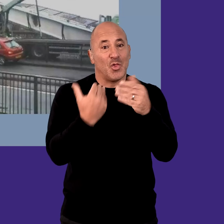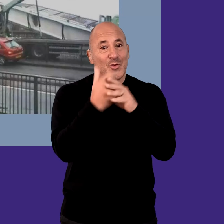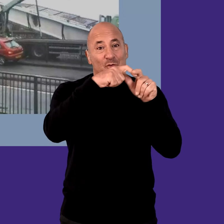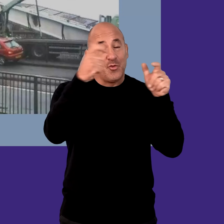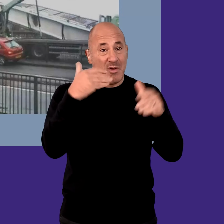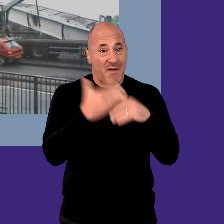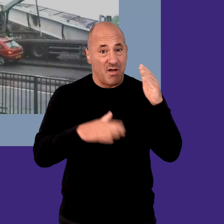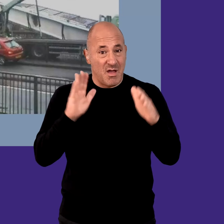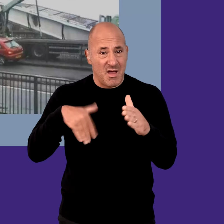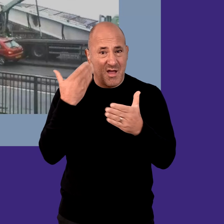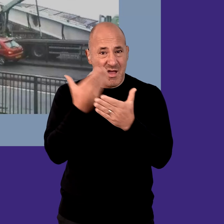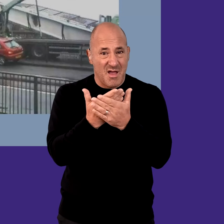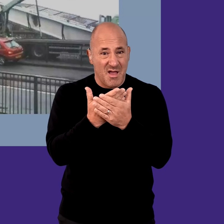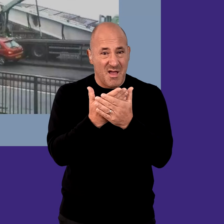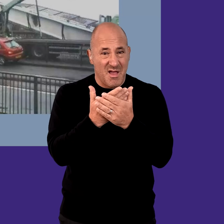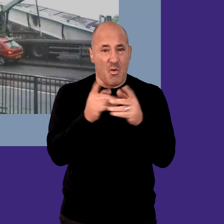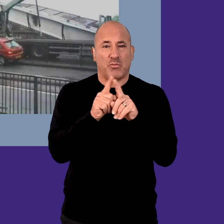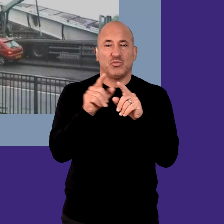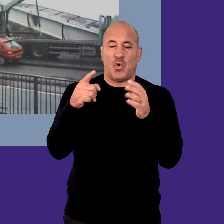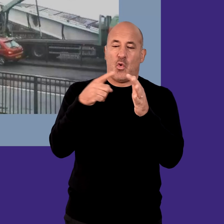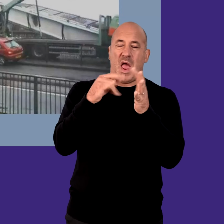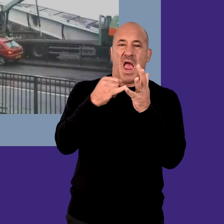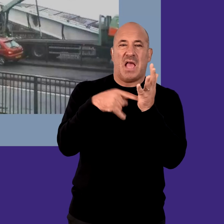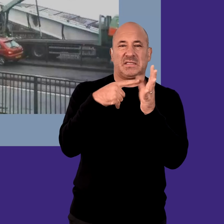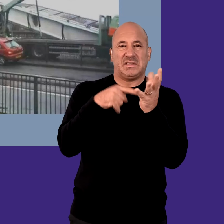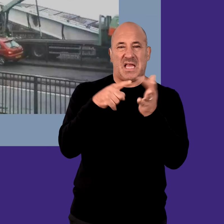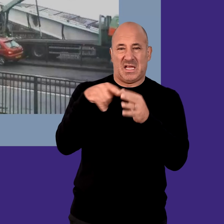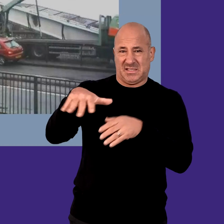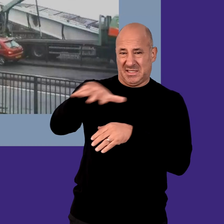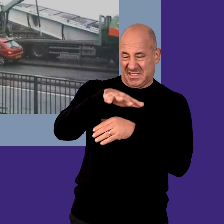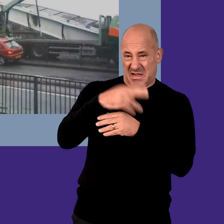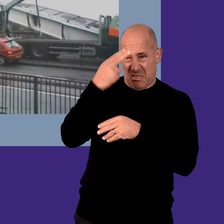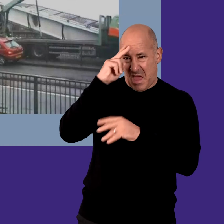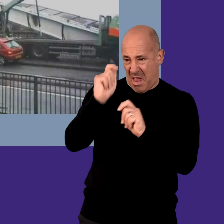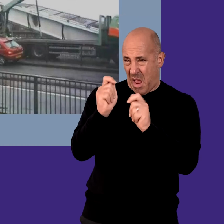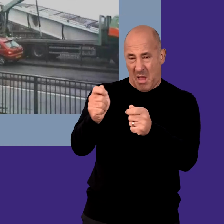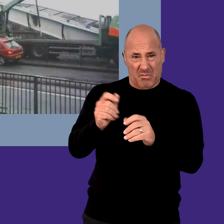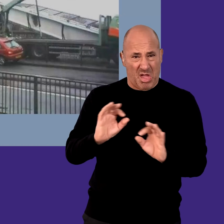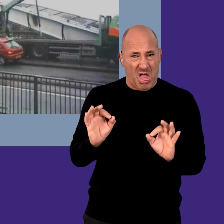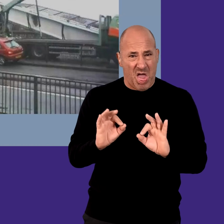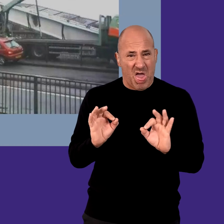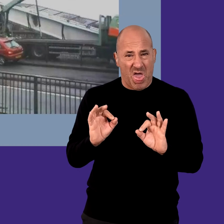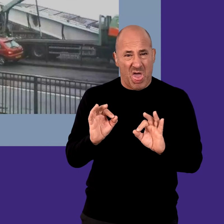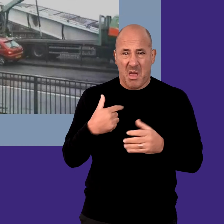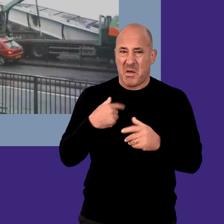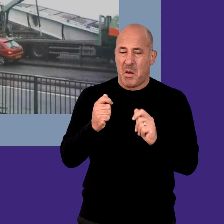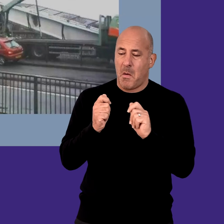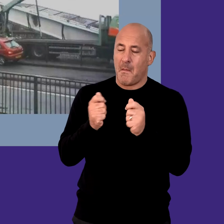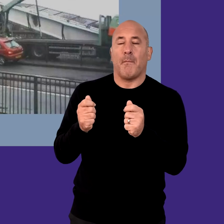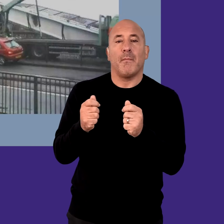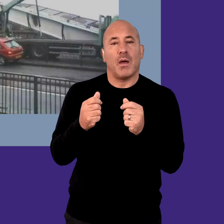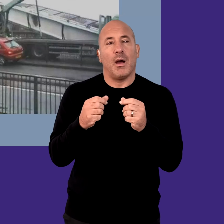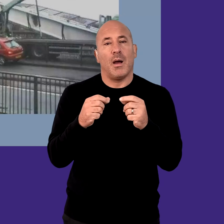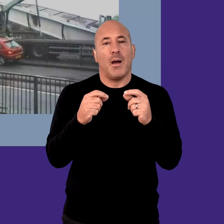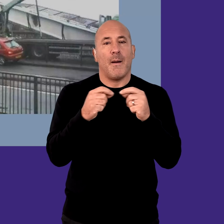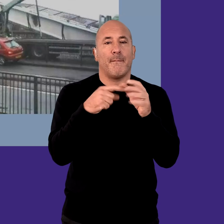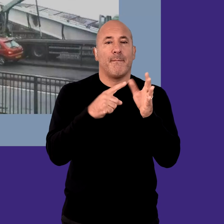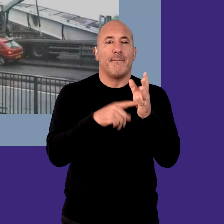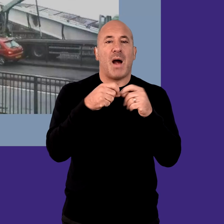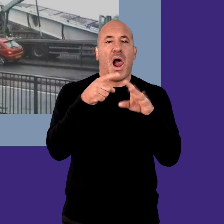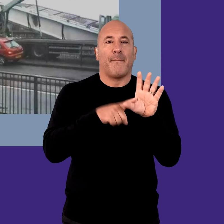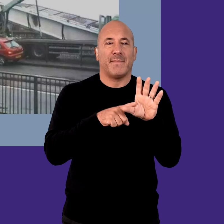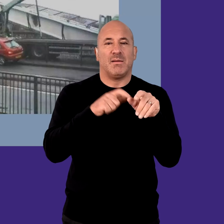it, and it was never replaced. The estate itself also doesn't really have a name. I'm